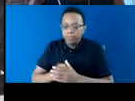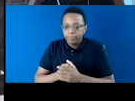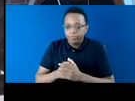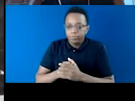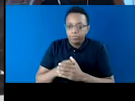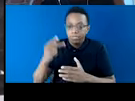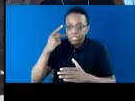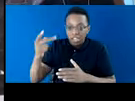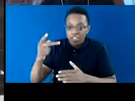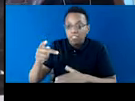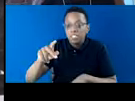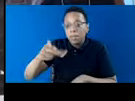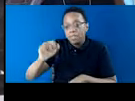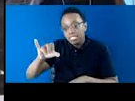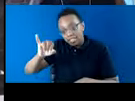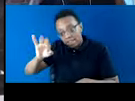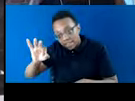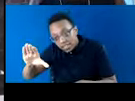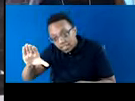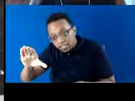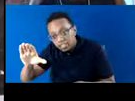Pacific Ocean when white people draw the maps.